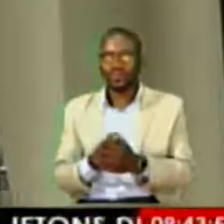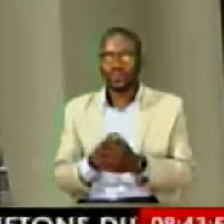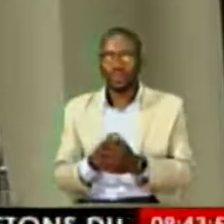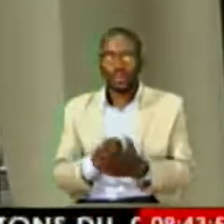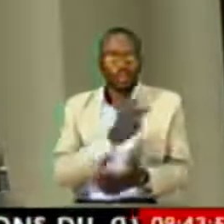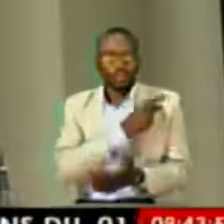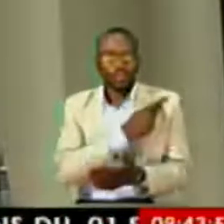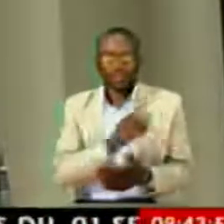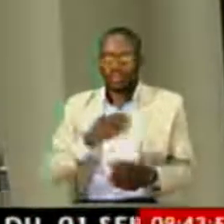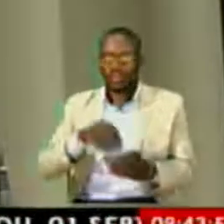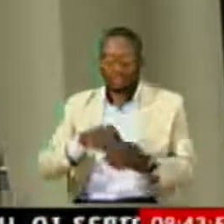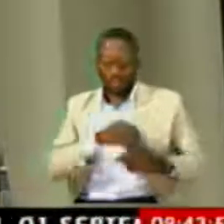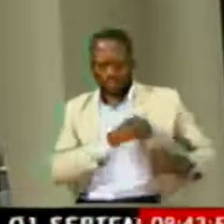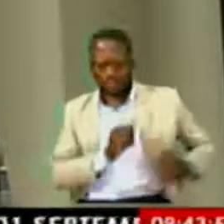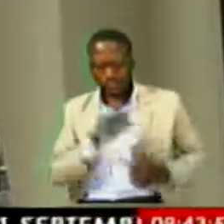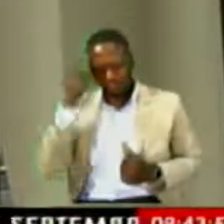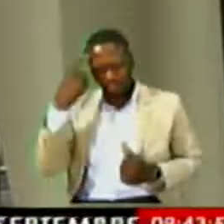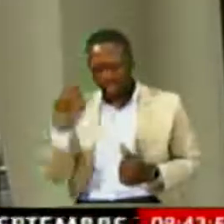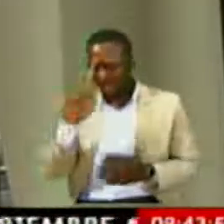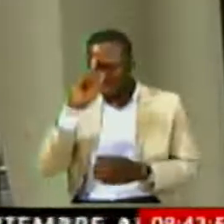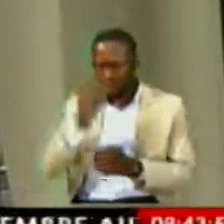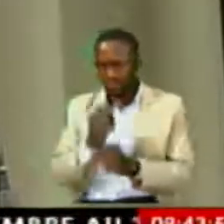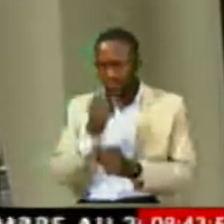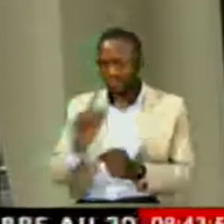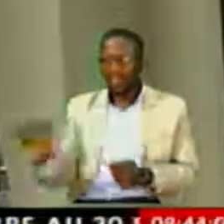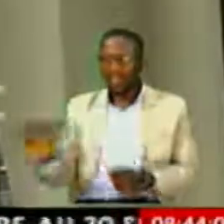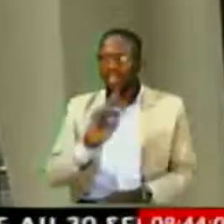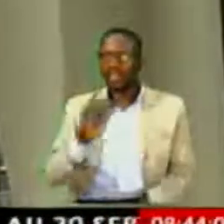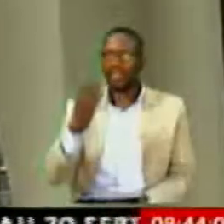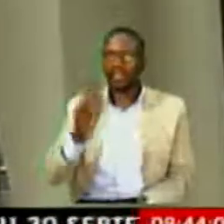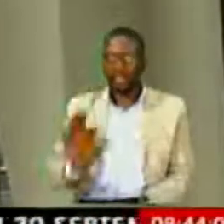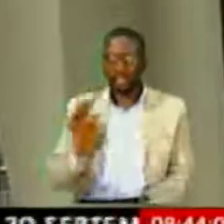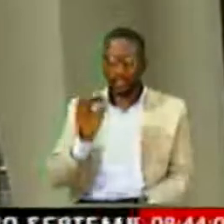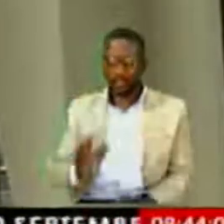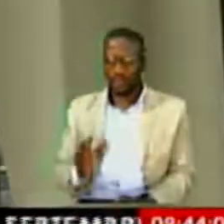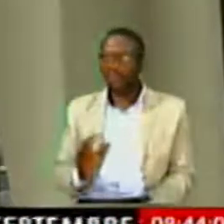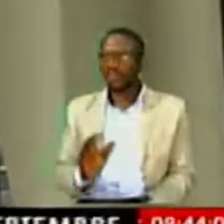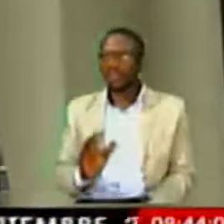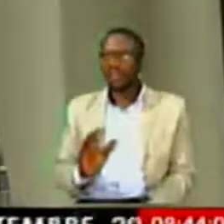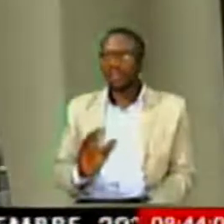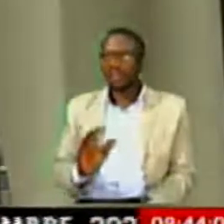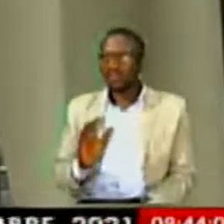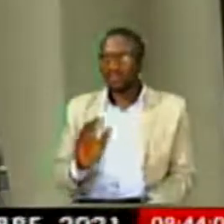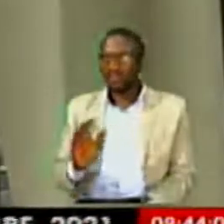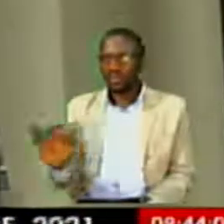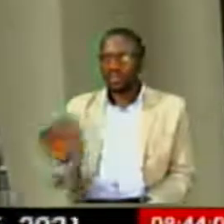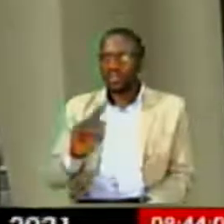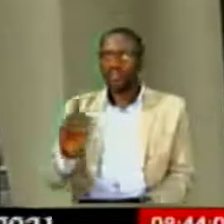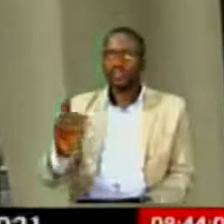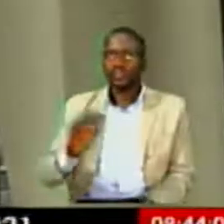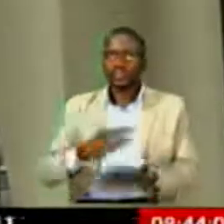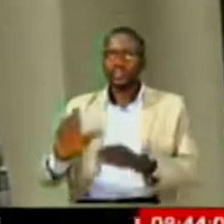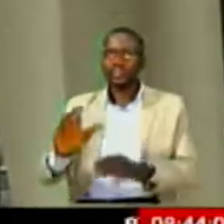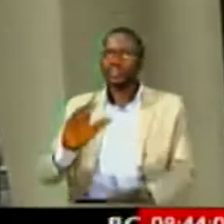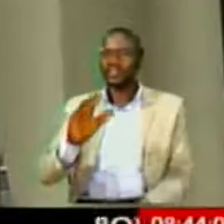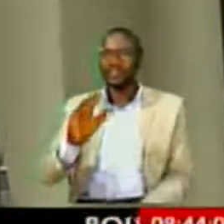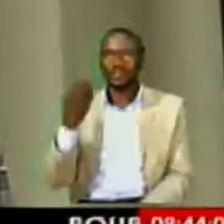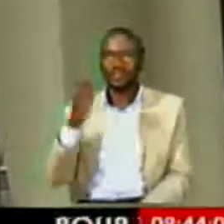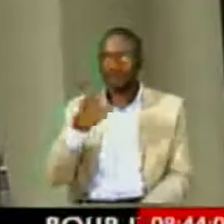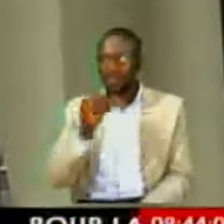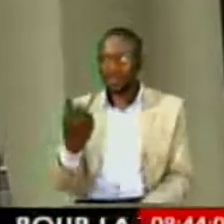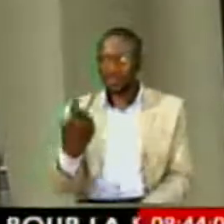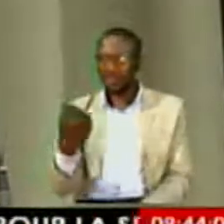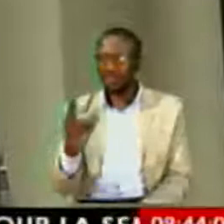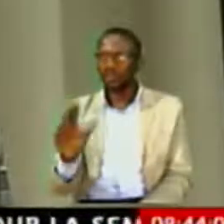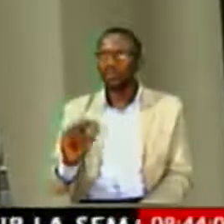of God. Il n'était pas le seul. He was not alone. Dieu en avait encore. God also had some more temps. In his time.